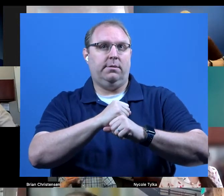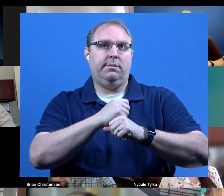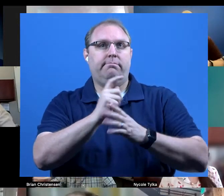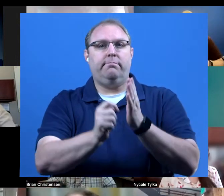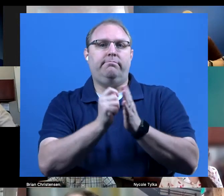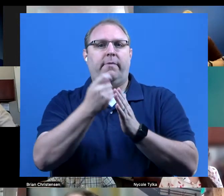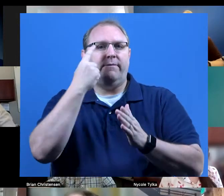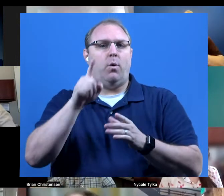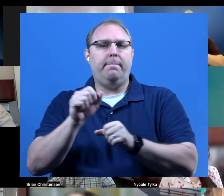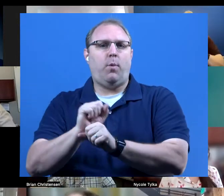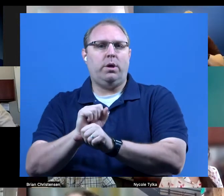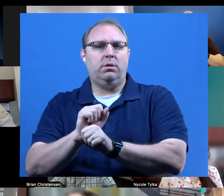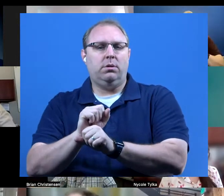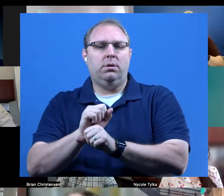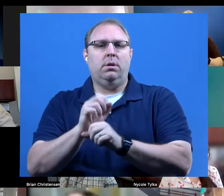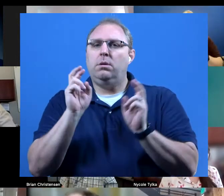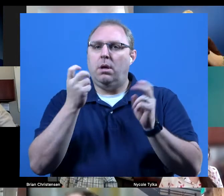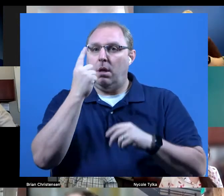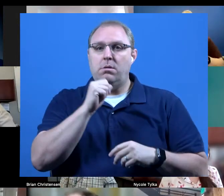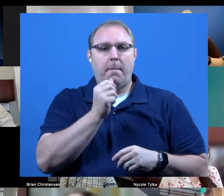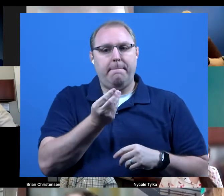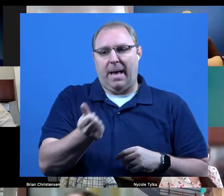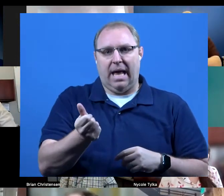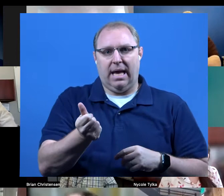protected time for employees to